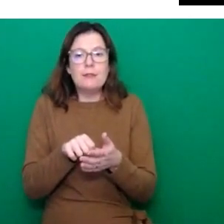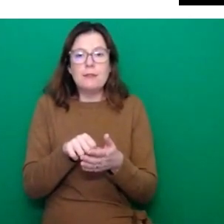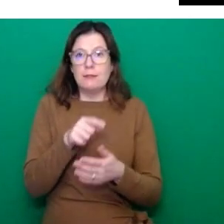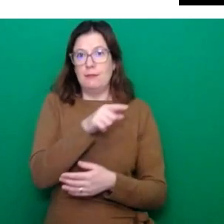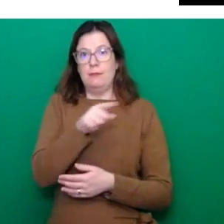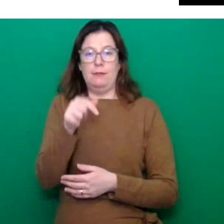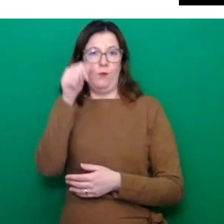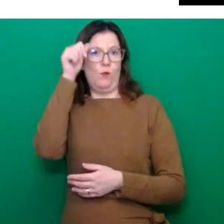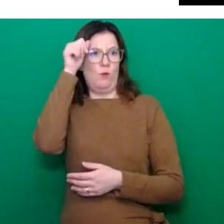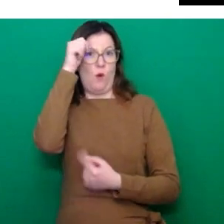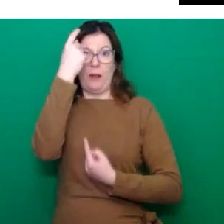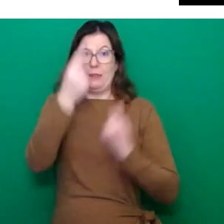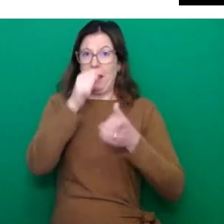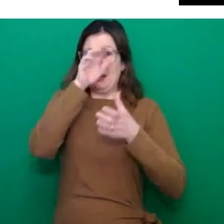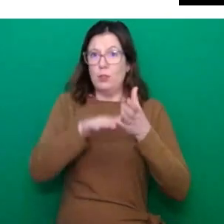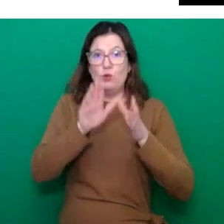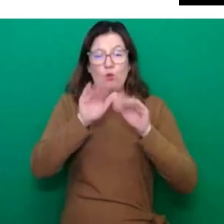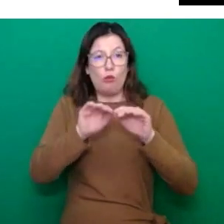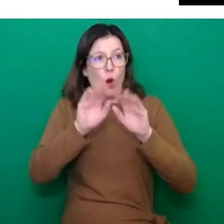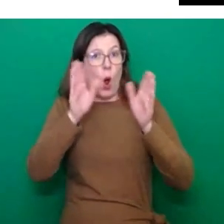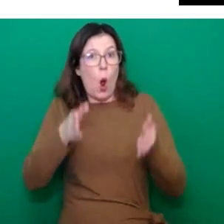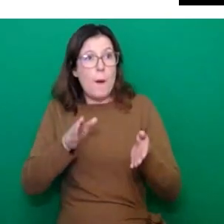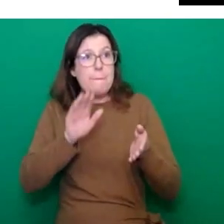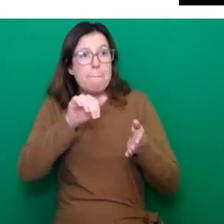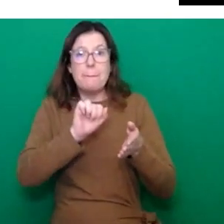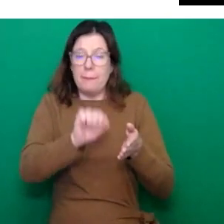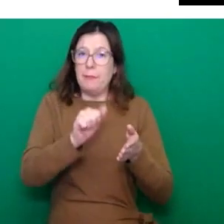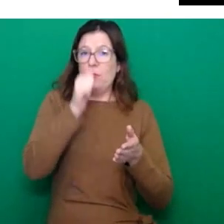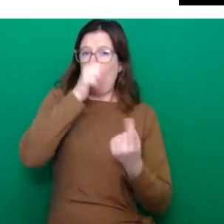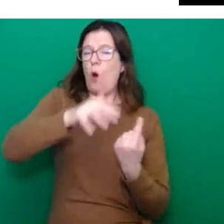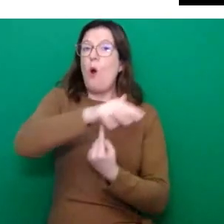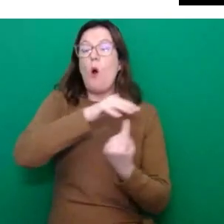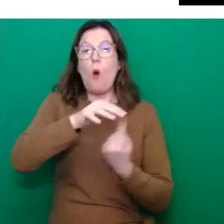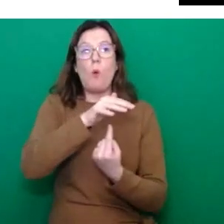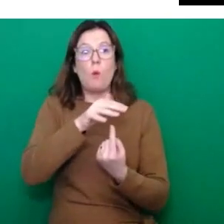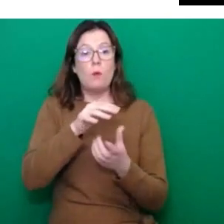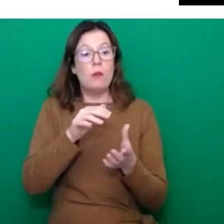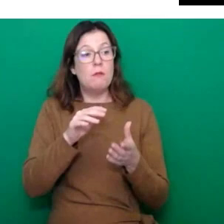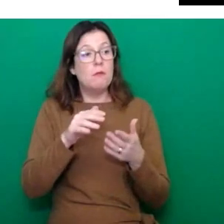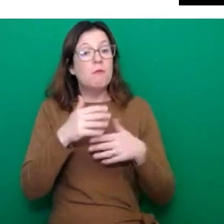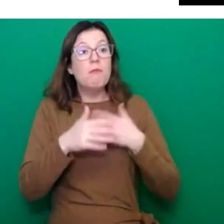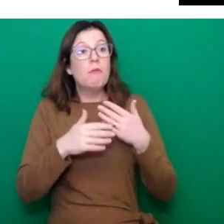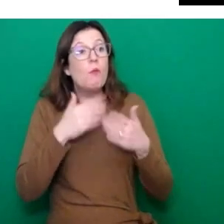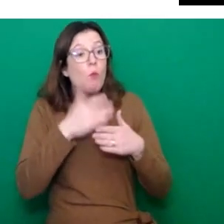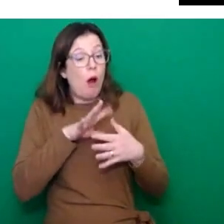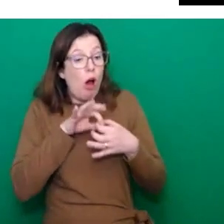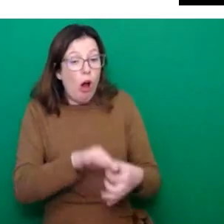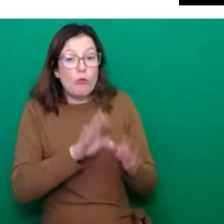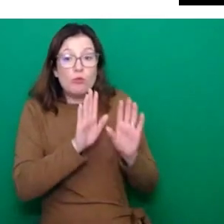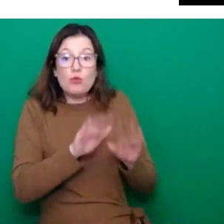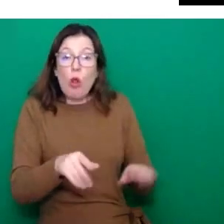about children's homes and kind of what is involved. But from there, working with the children who